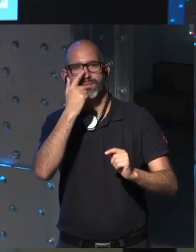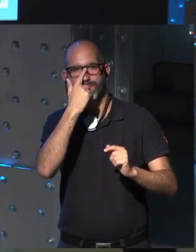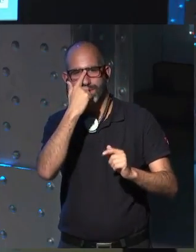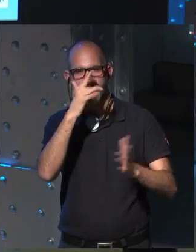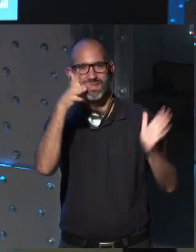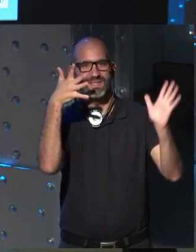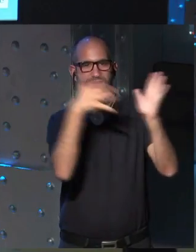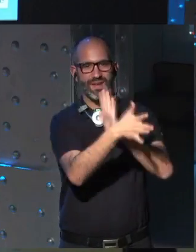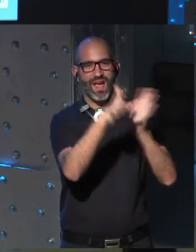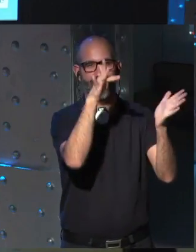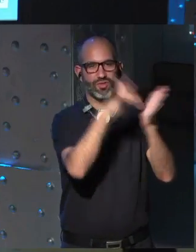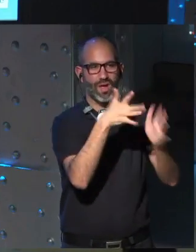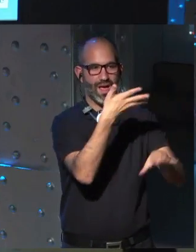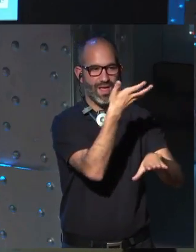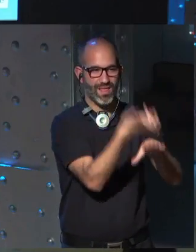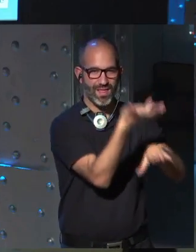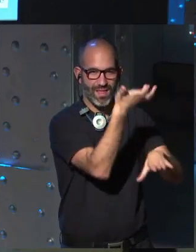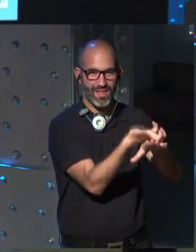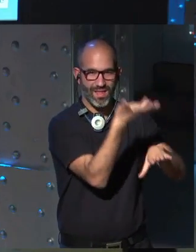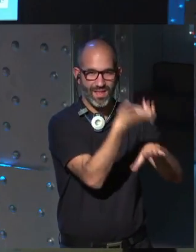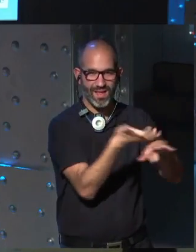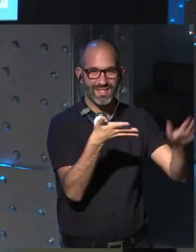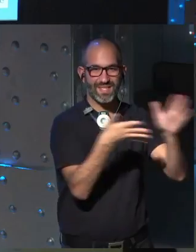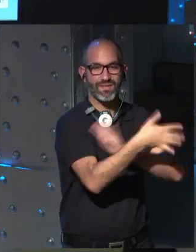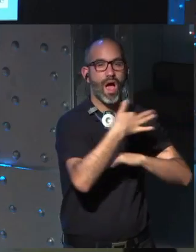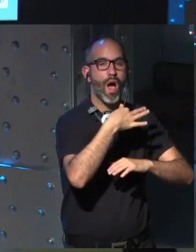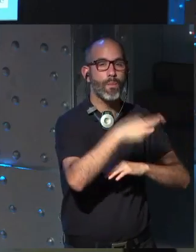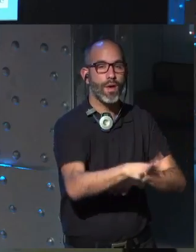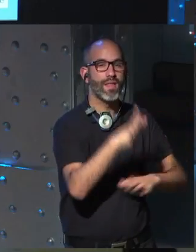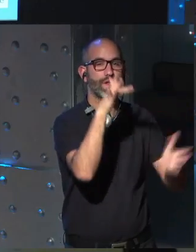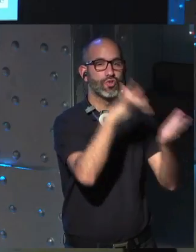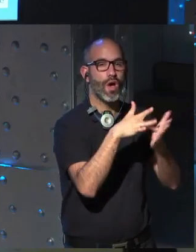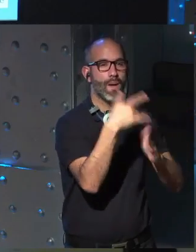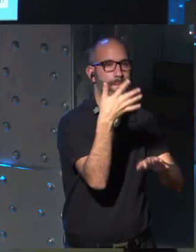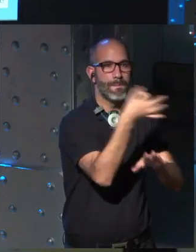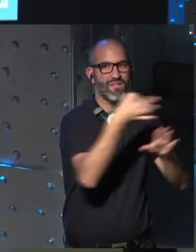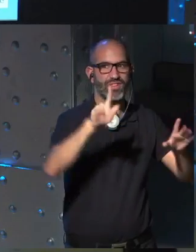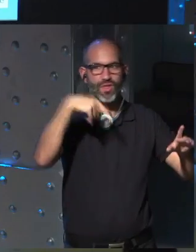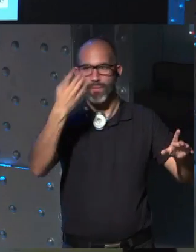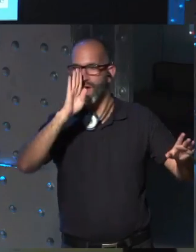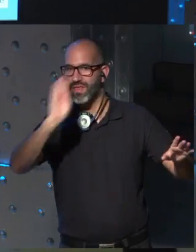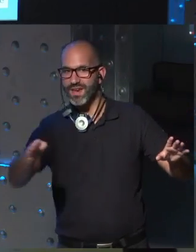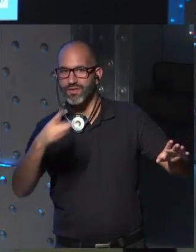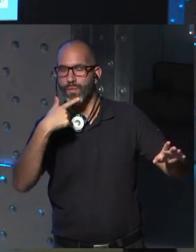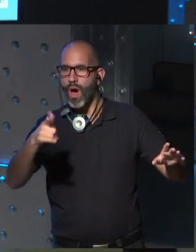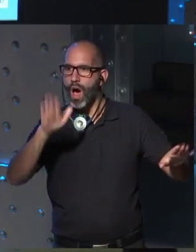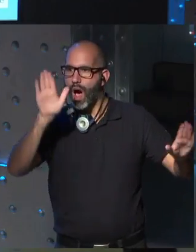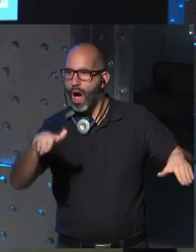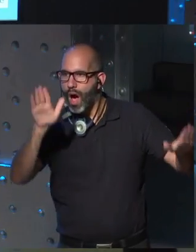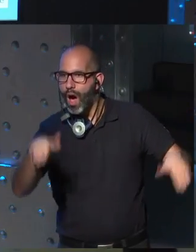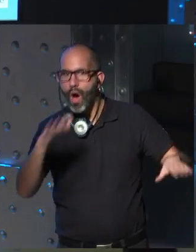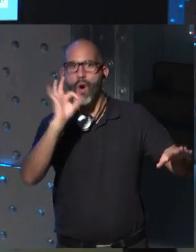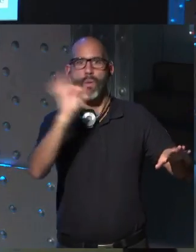kind of be the last word on the artist, because even something like R.E.M., and that we're not talking about a very manufactured band, but even they could